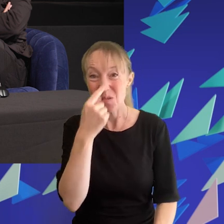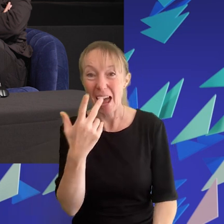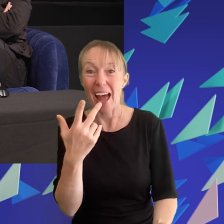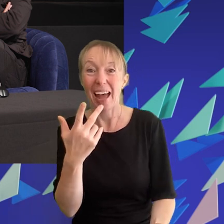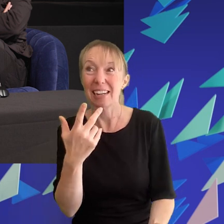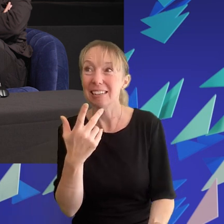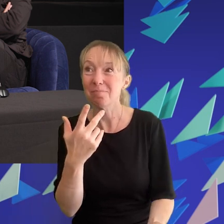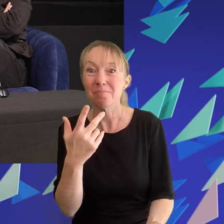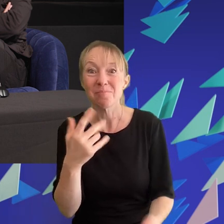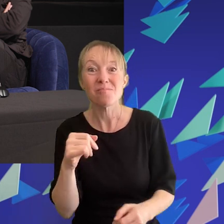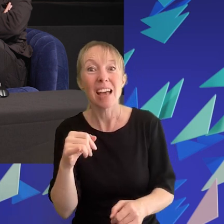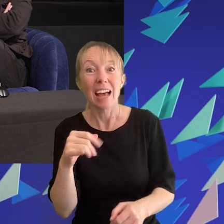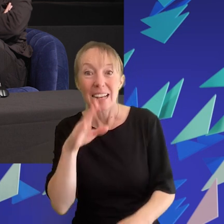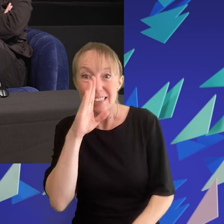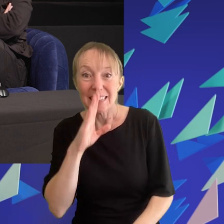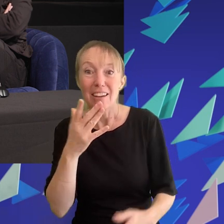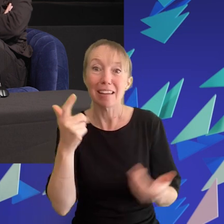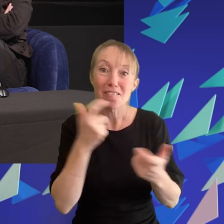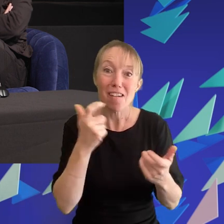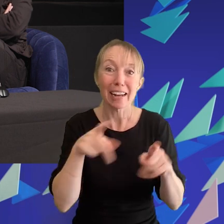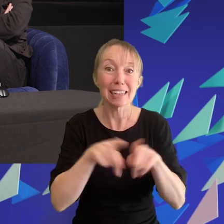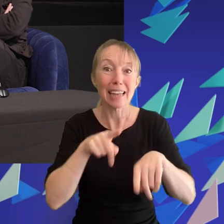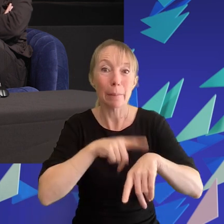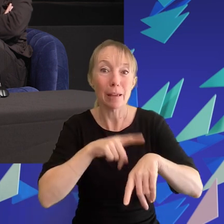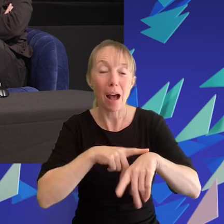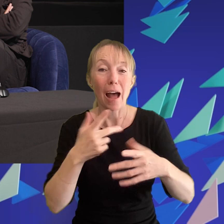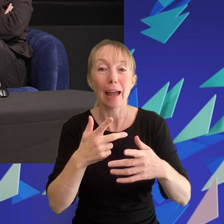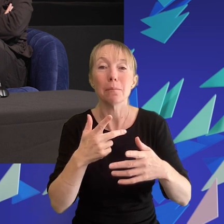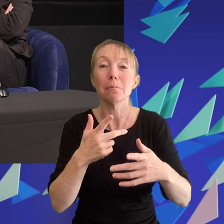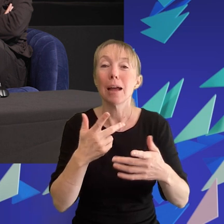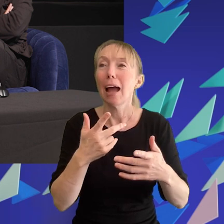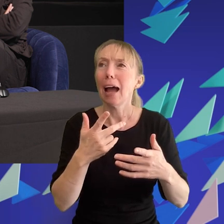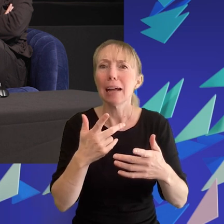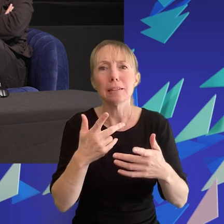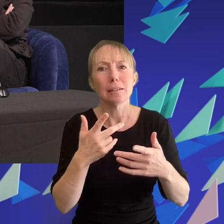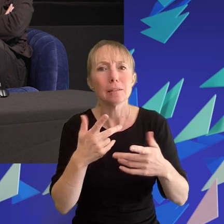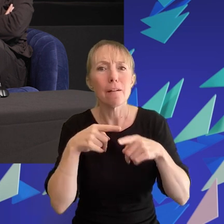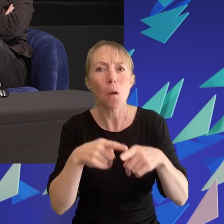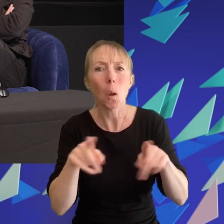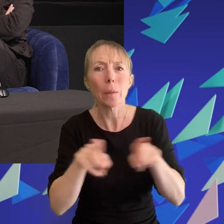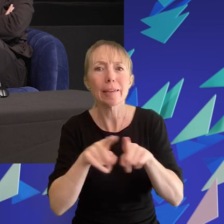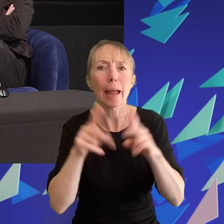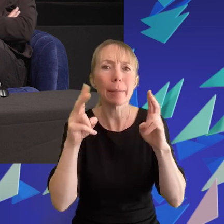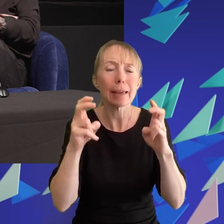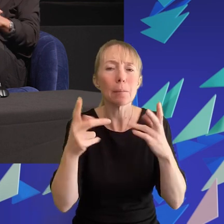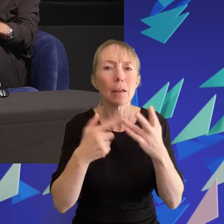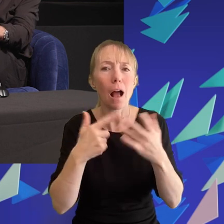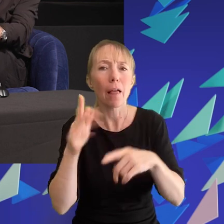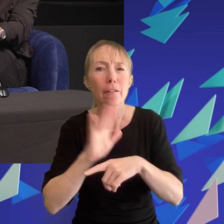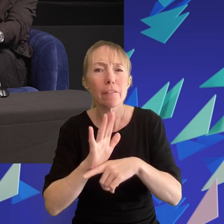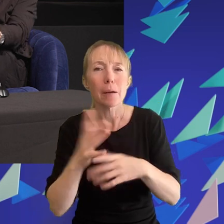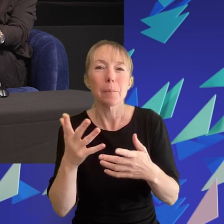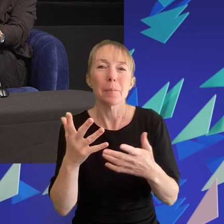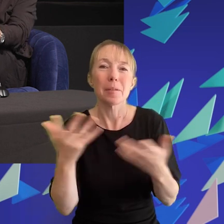at the same time. It's and carry the same weight and deal with the same themes that you can in other films. This